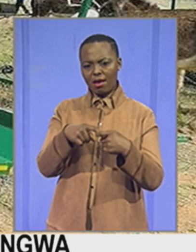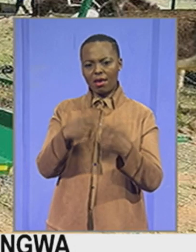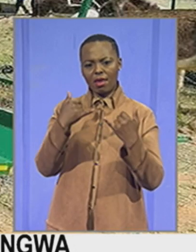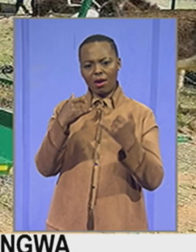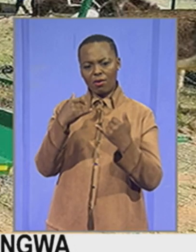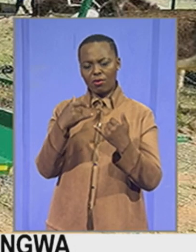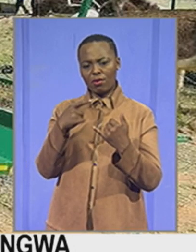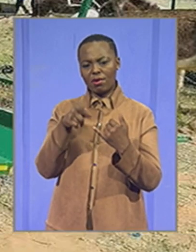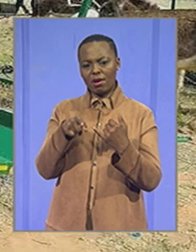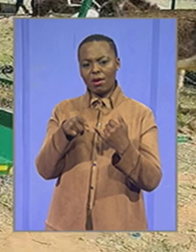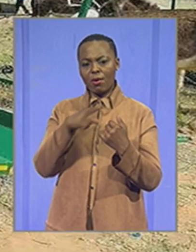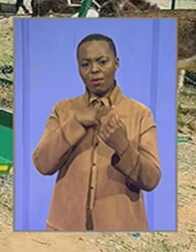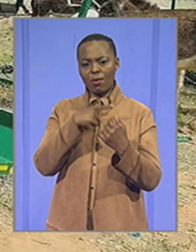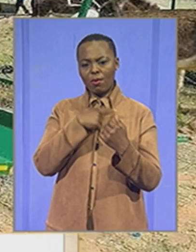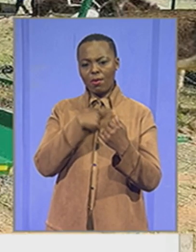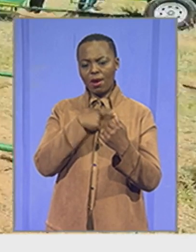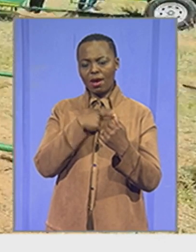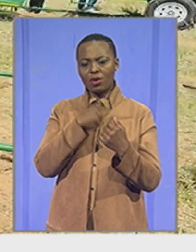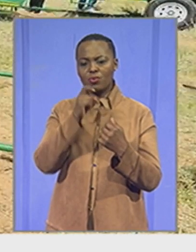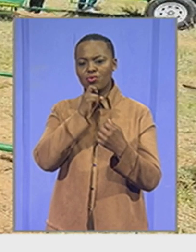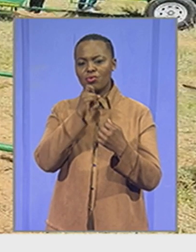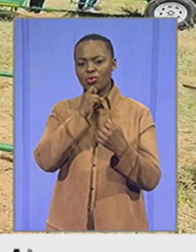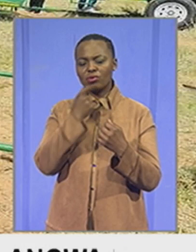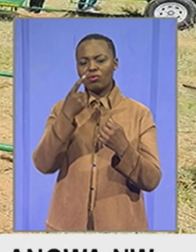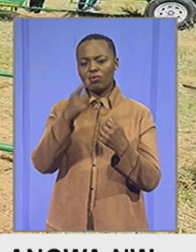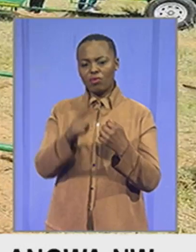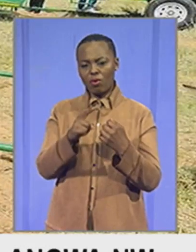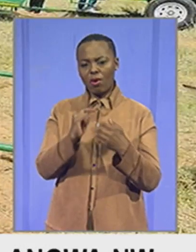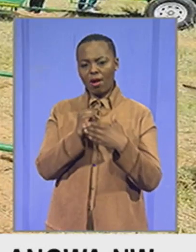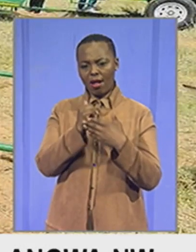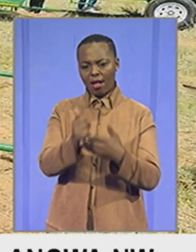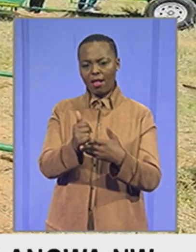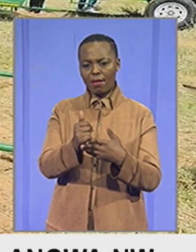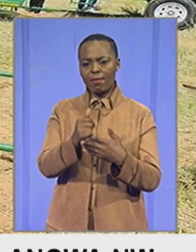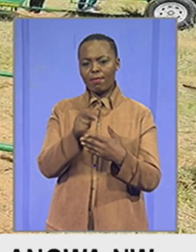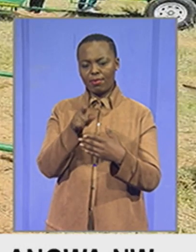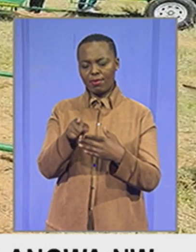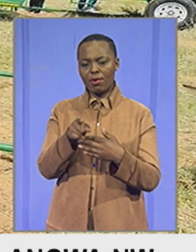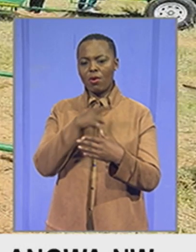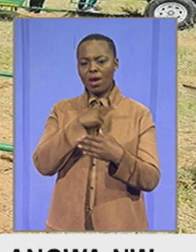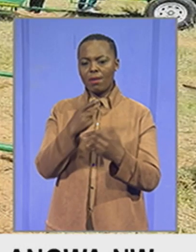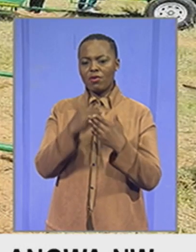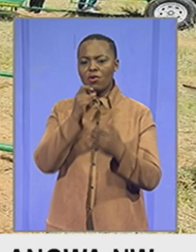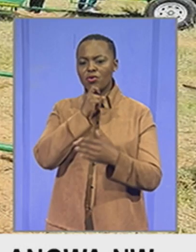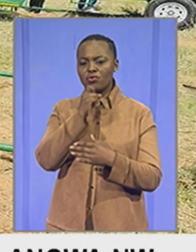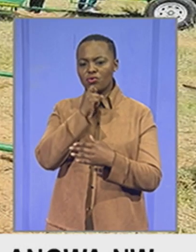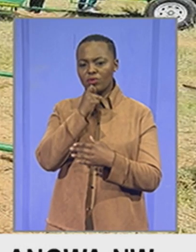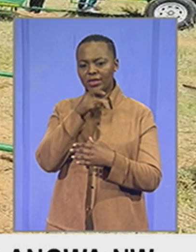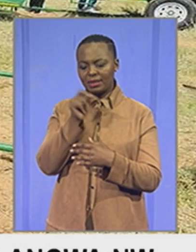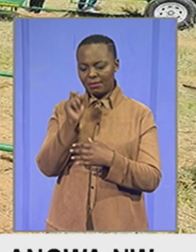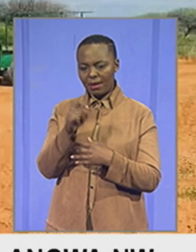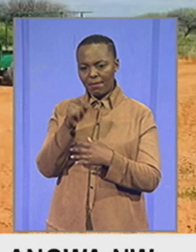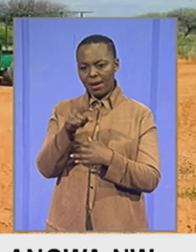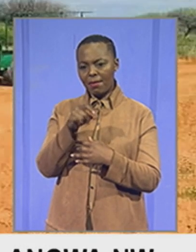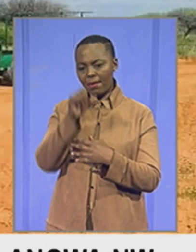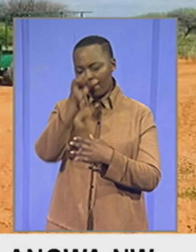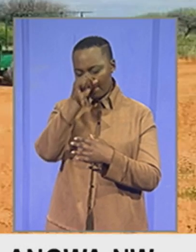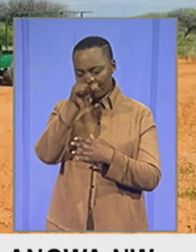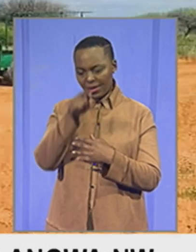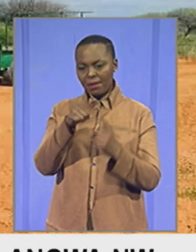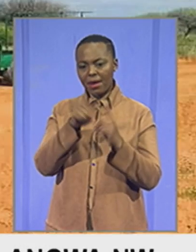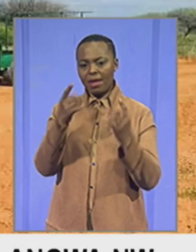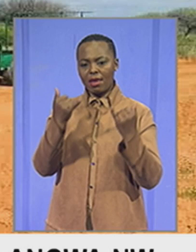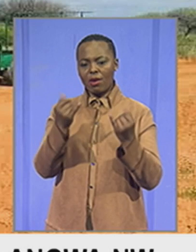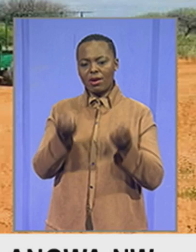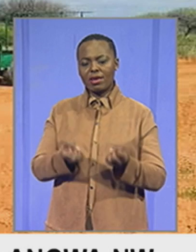dirisegang sentle. Ke ka mo e leng gore lefapha le thusitse baagi bao ka go ba abela dikaraki tseo. Se motho o ka se tlhalosang gape ke gore